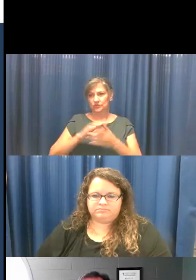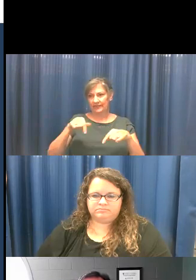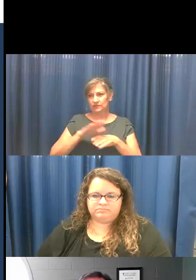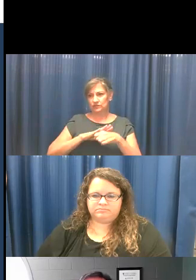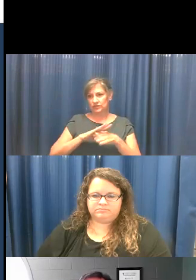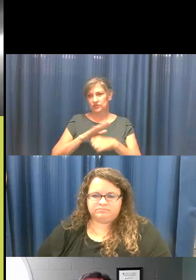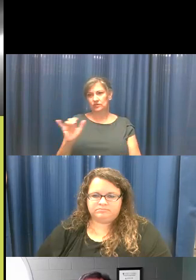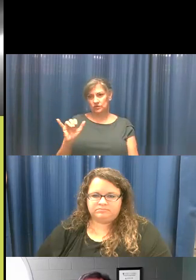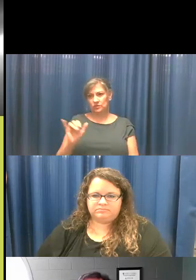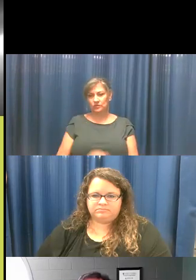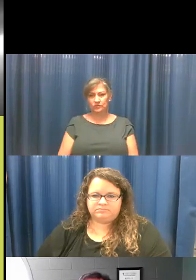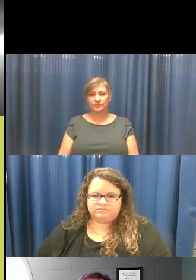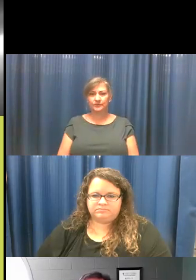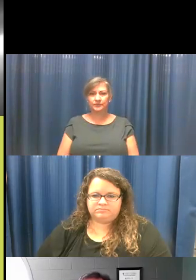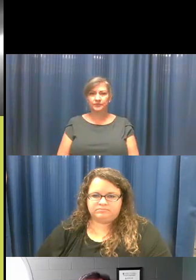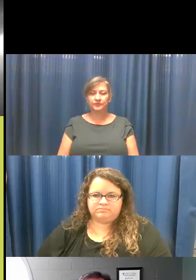well.